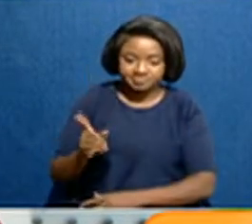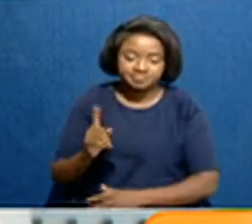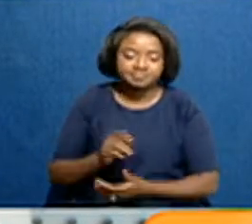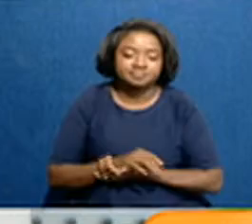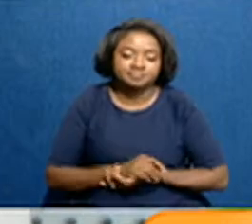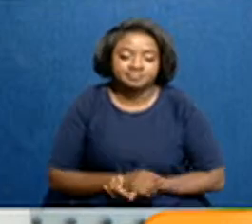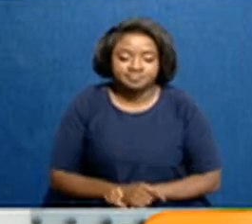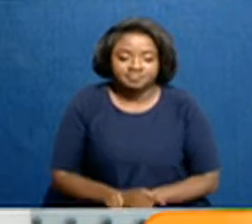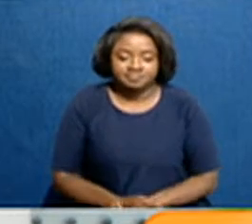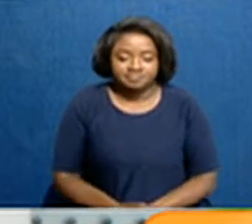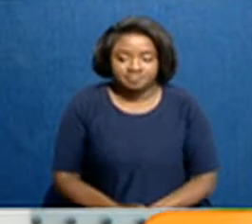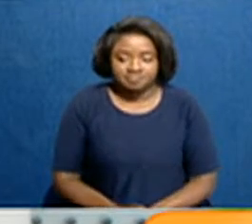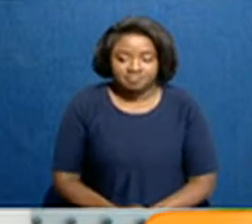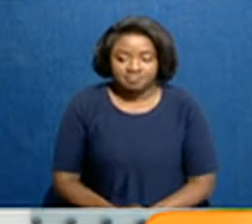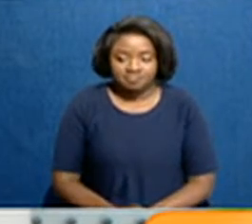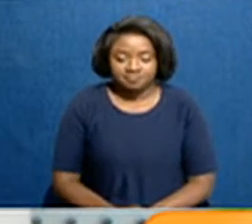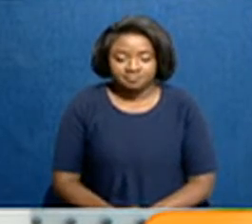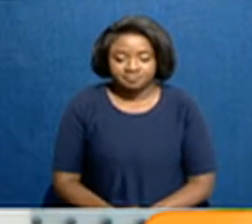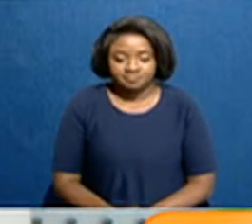me